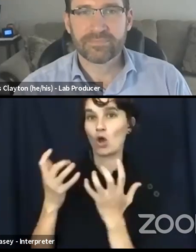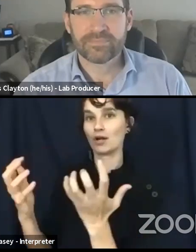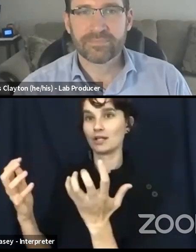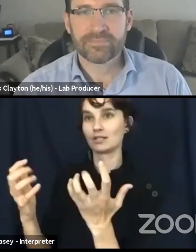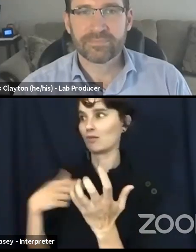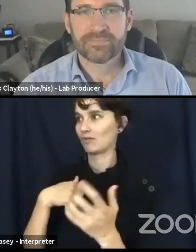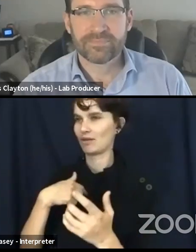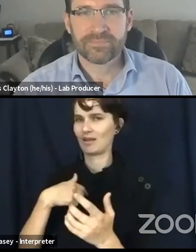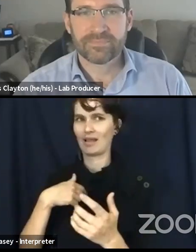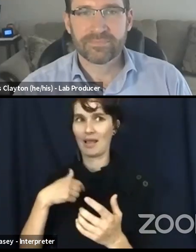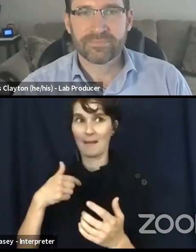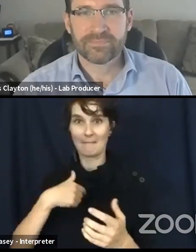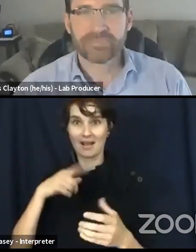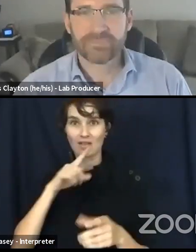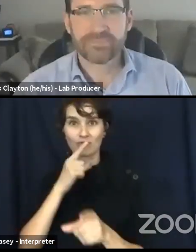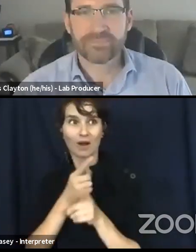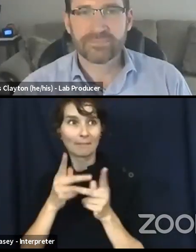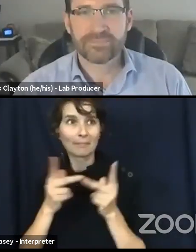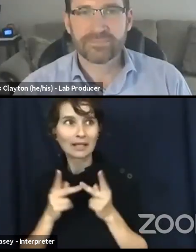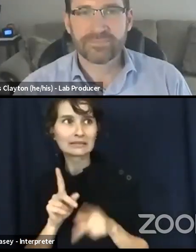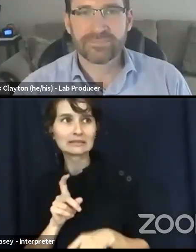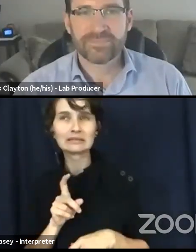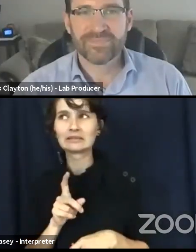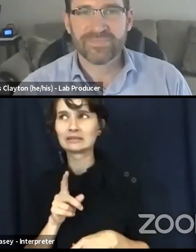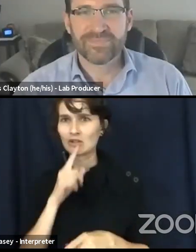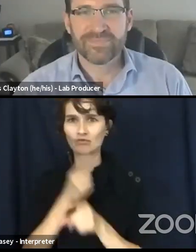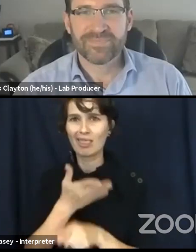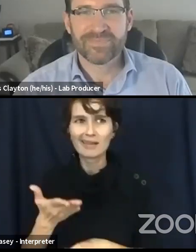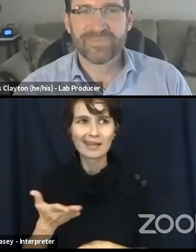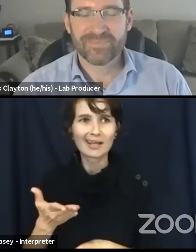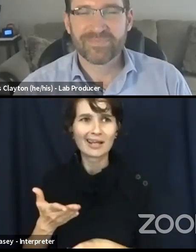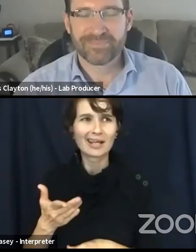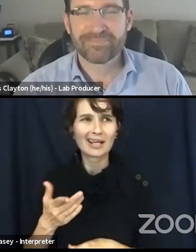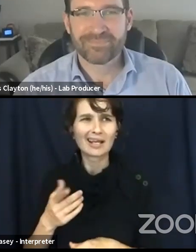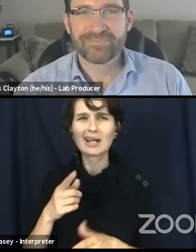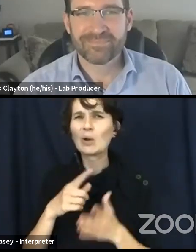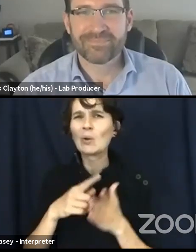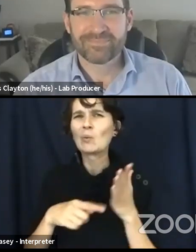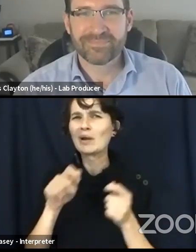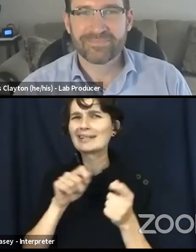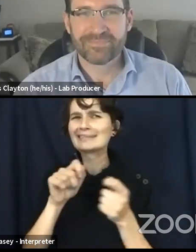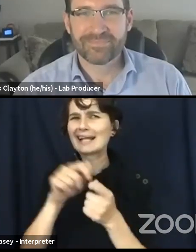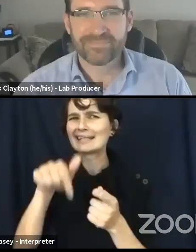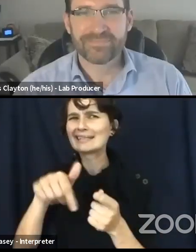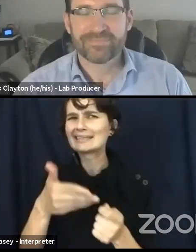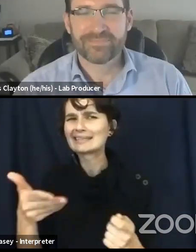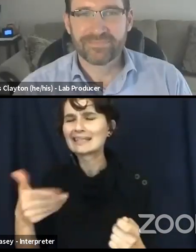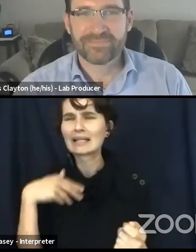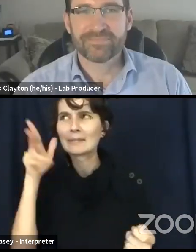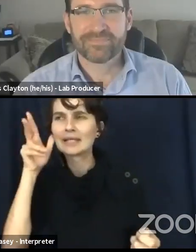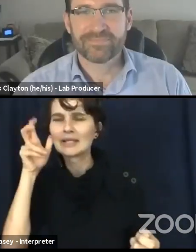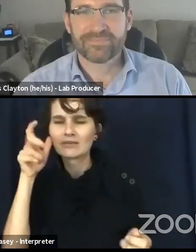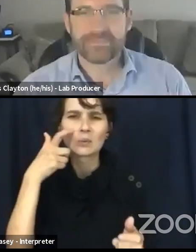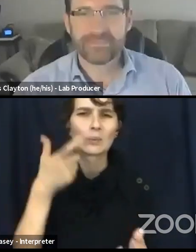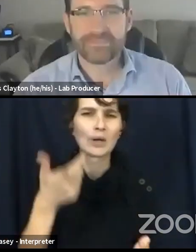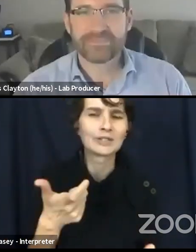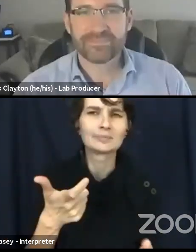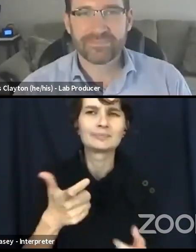place? Am I seeing the right thing? Okay, what exactly is this thing that I'm hearing or what?